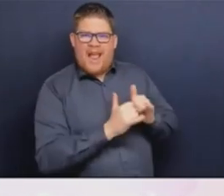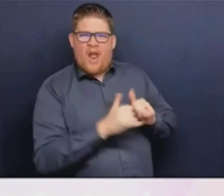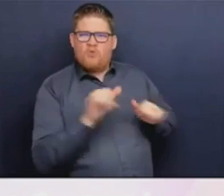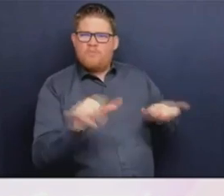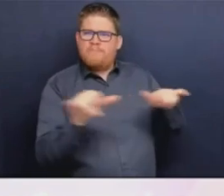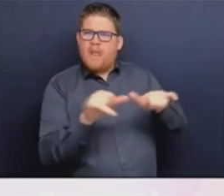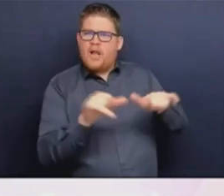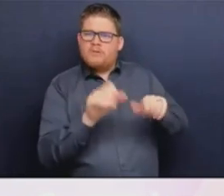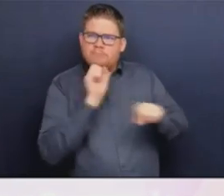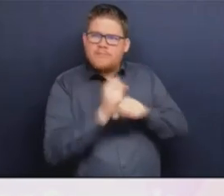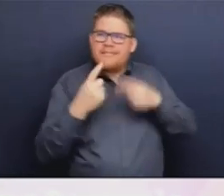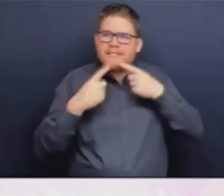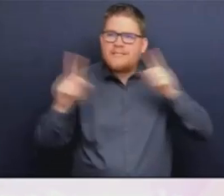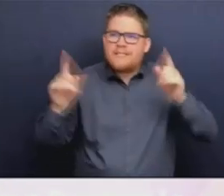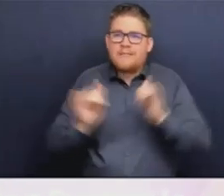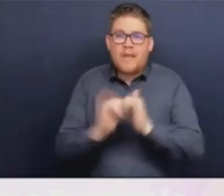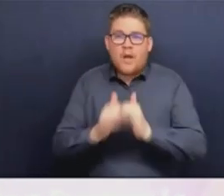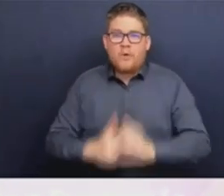Dr. Francis wanted to have a go.